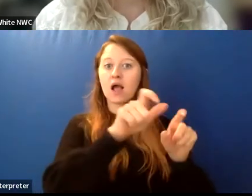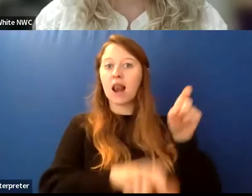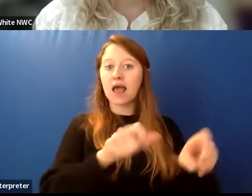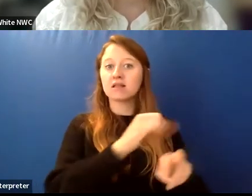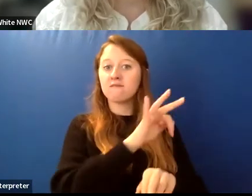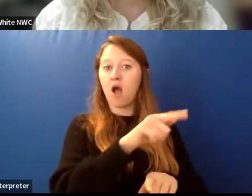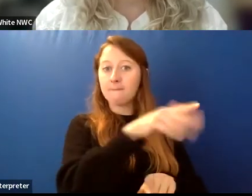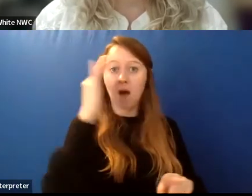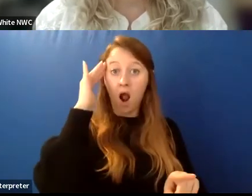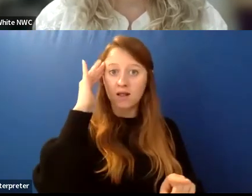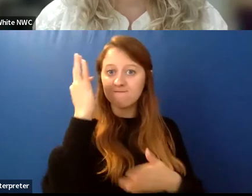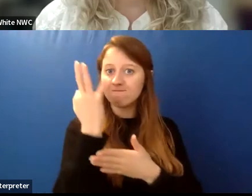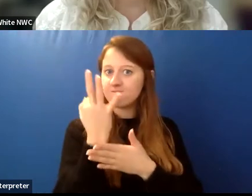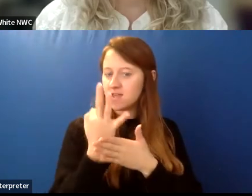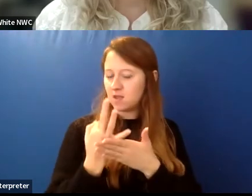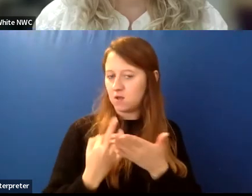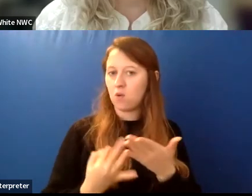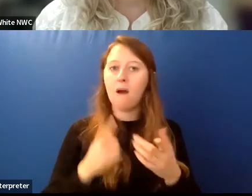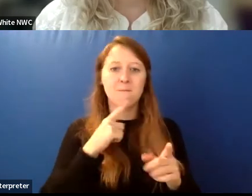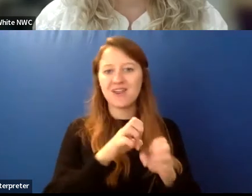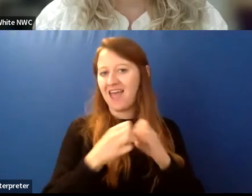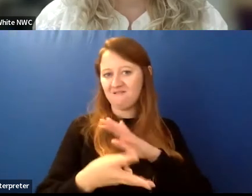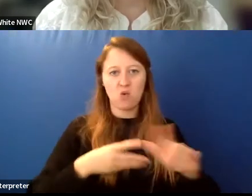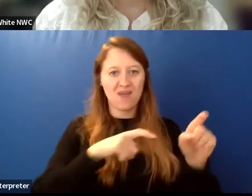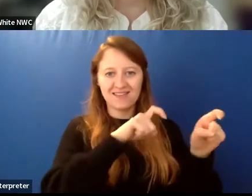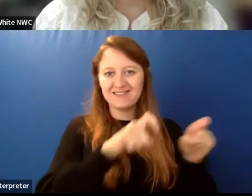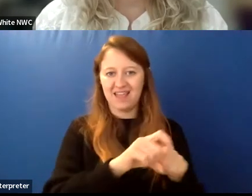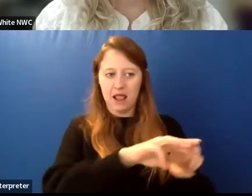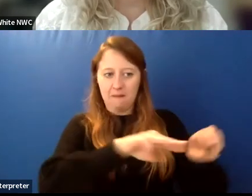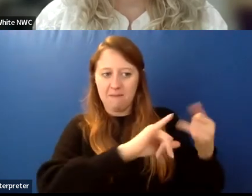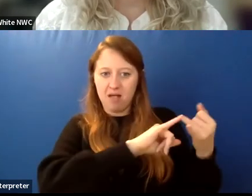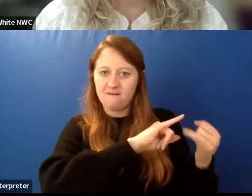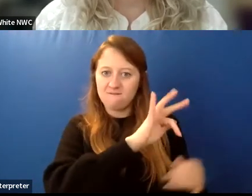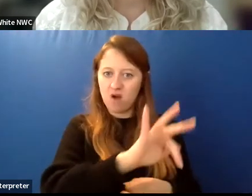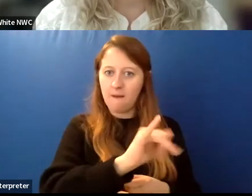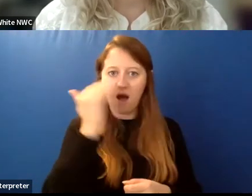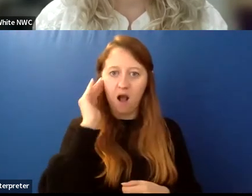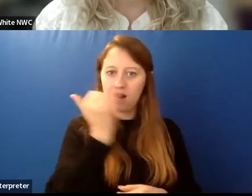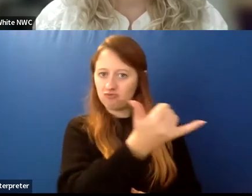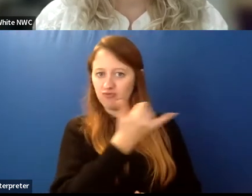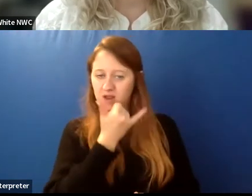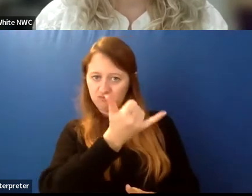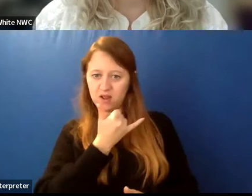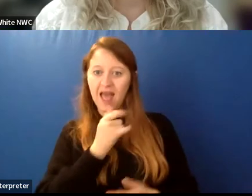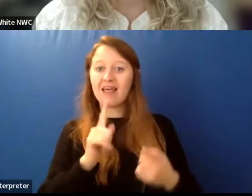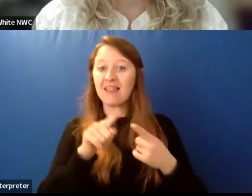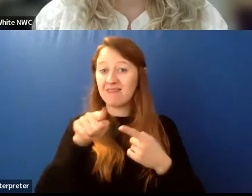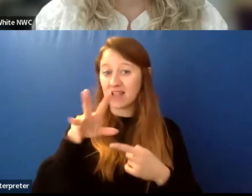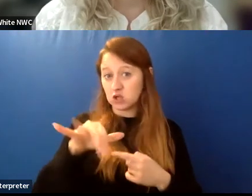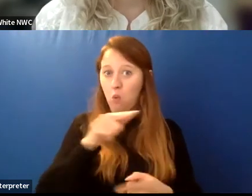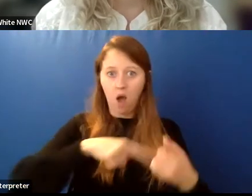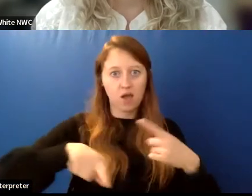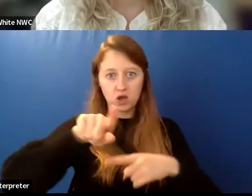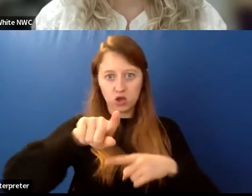get multiple calls from people in Ireland every week. And that's part of why your contributions in the consultation are so important, because the